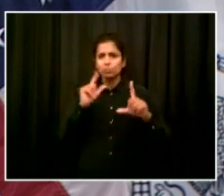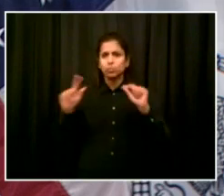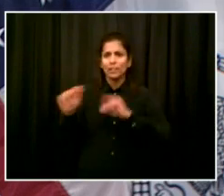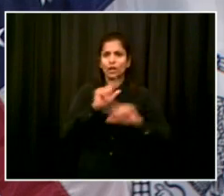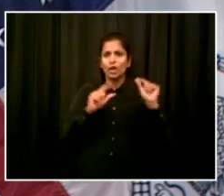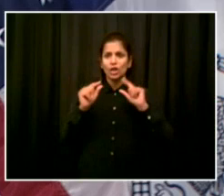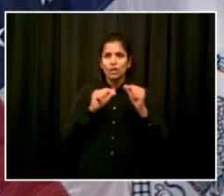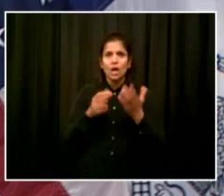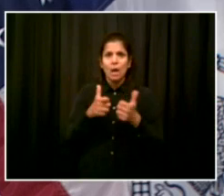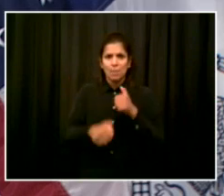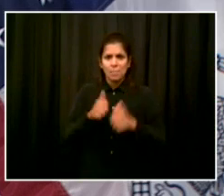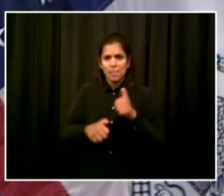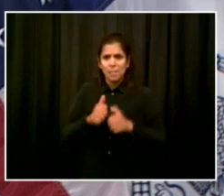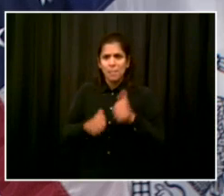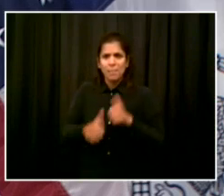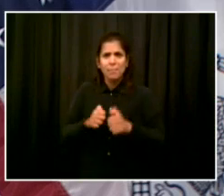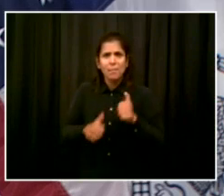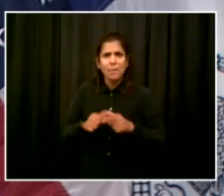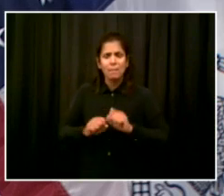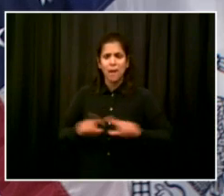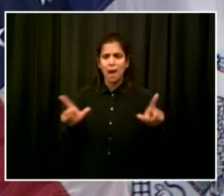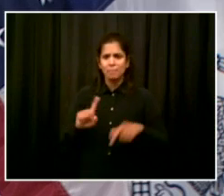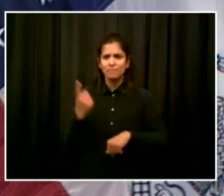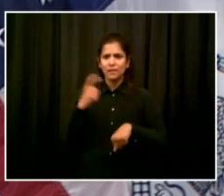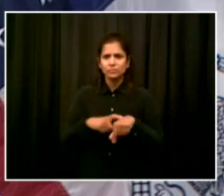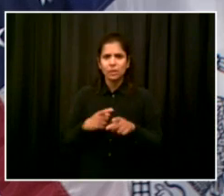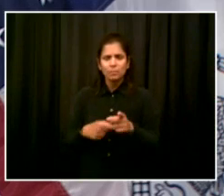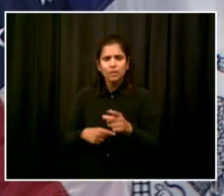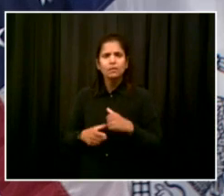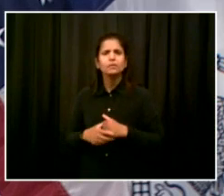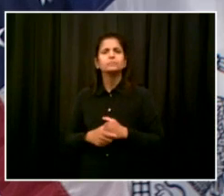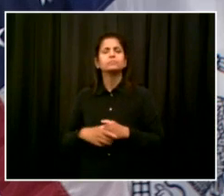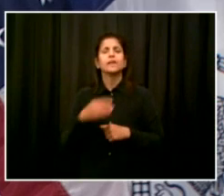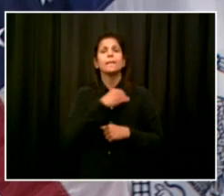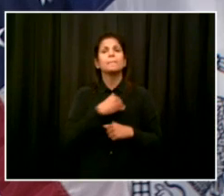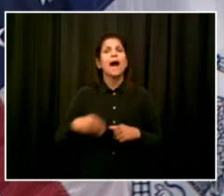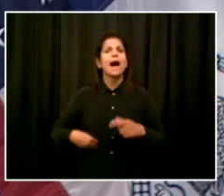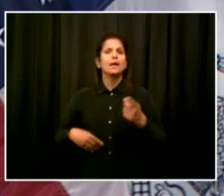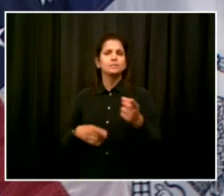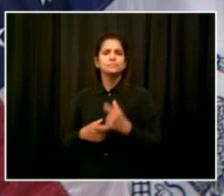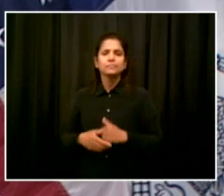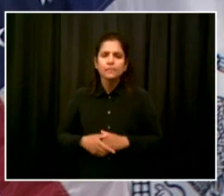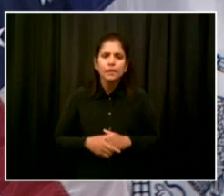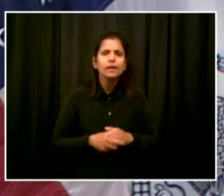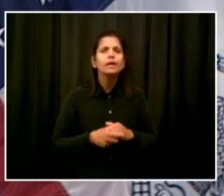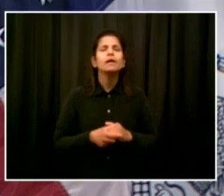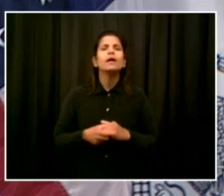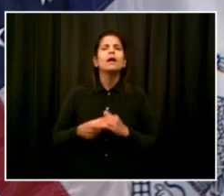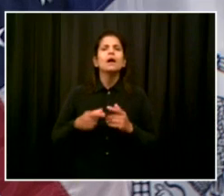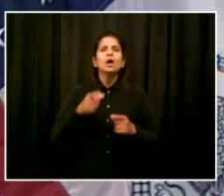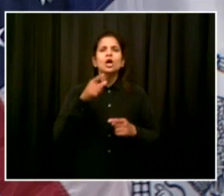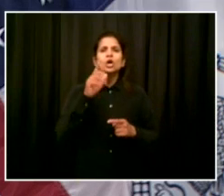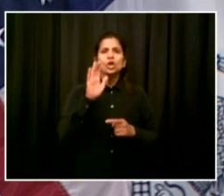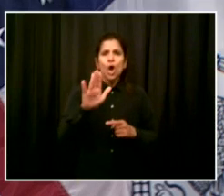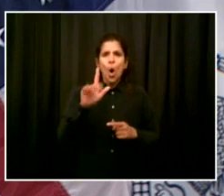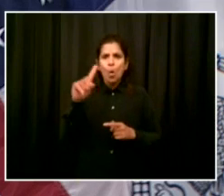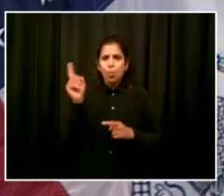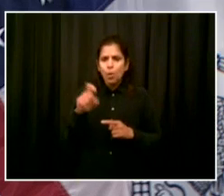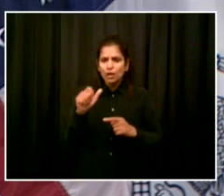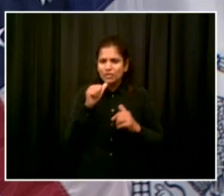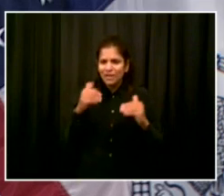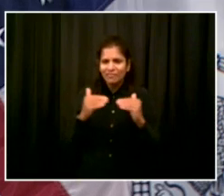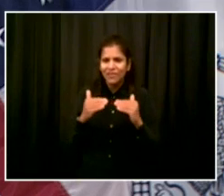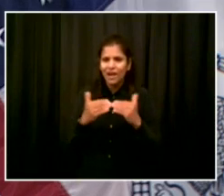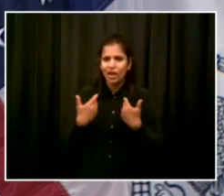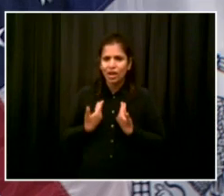look, again, your questions always have a particular bias to them. God bless you. But let's be clear about the facts. Over the weekend, we